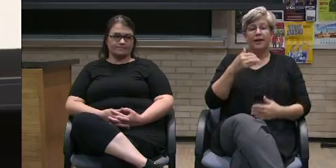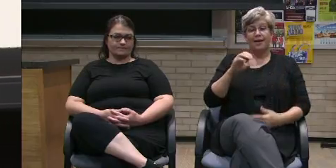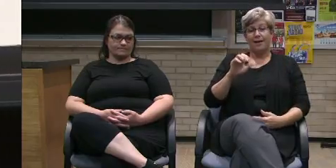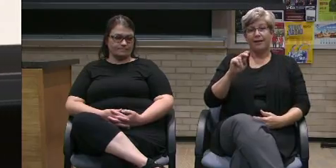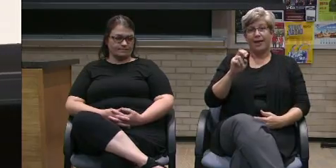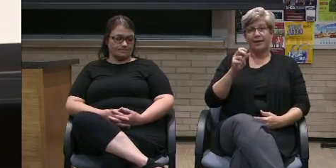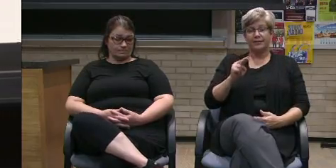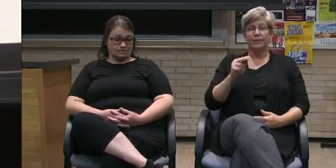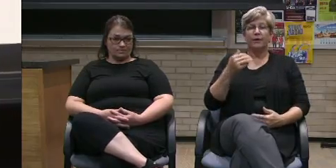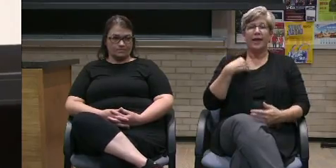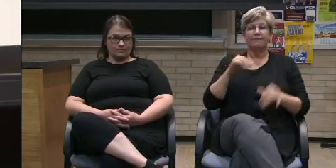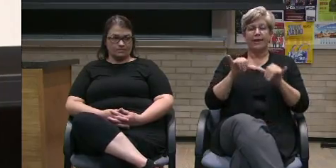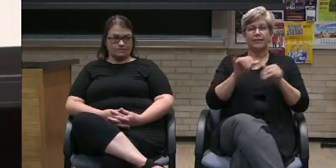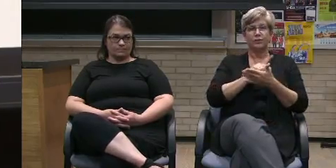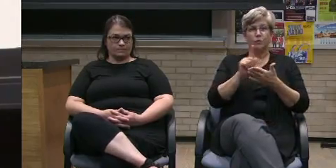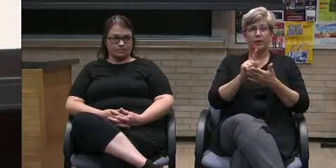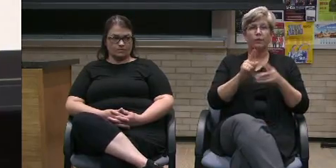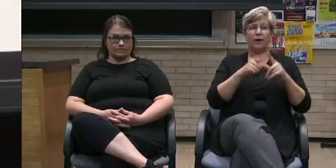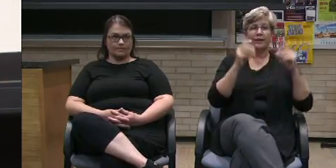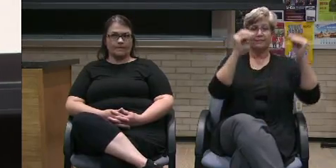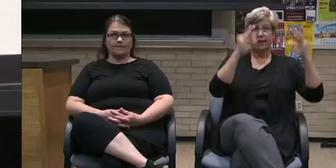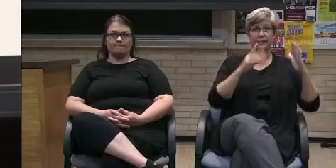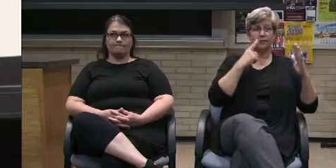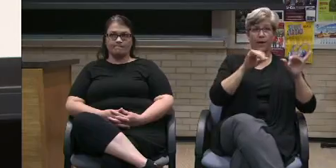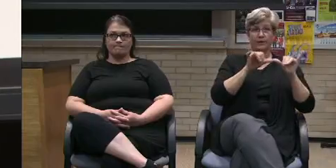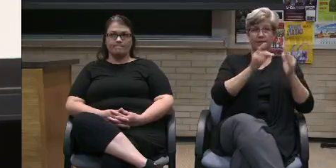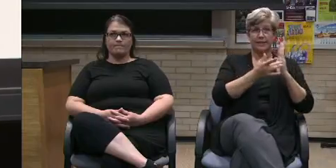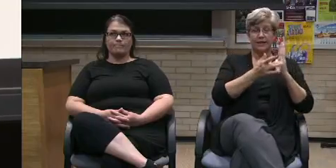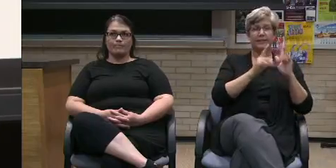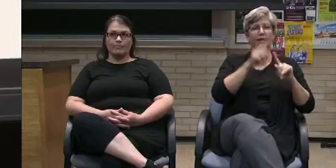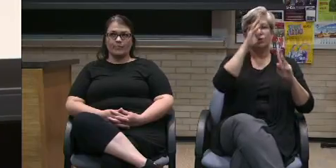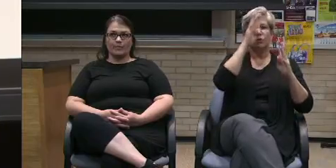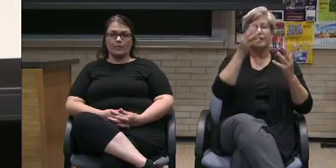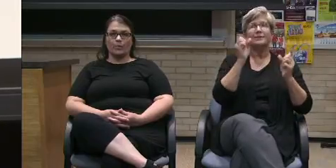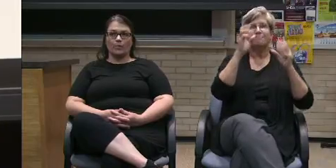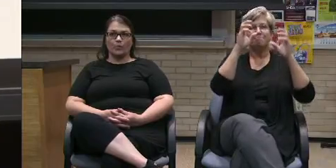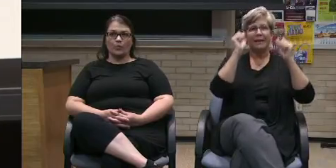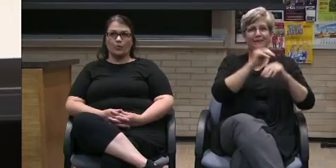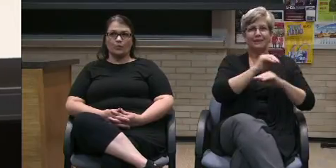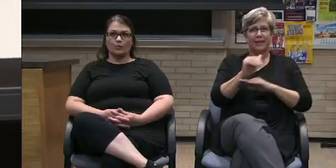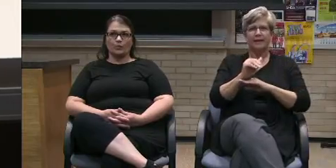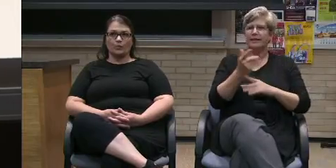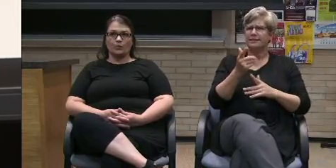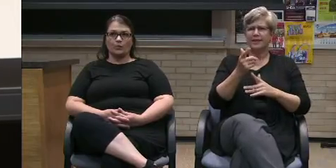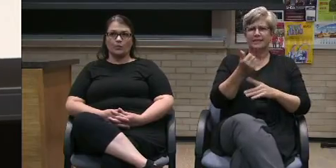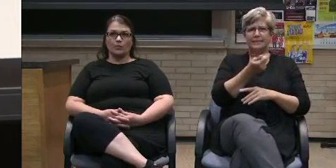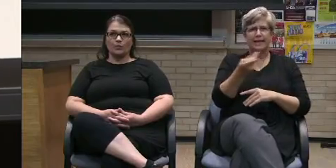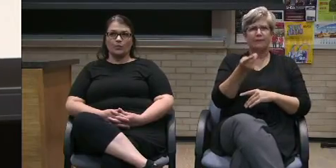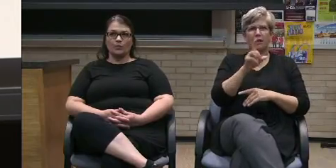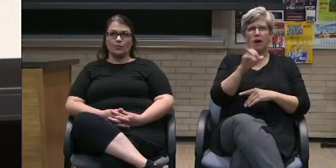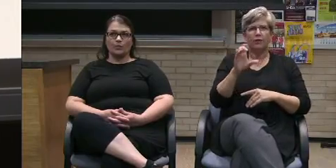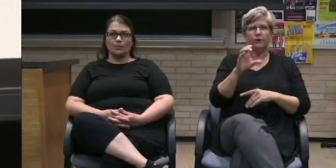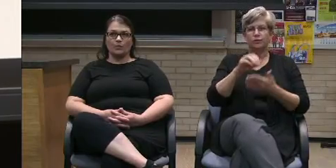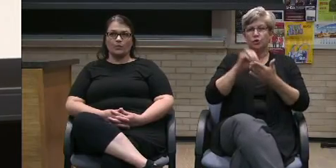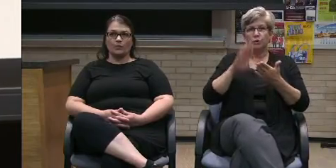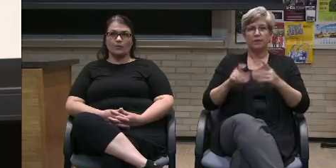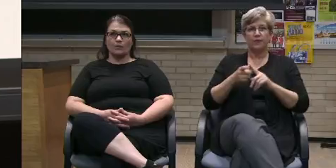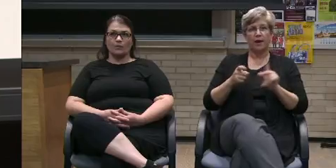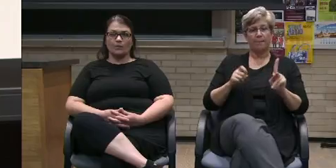Week, where the Faculty of Engineering Technology create this amazing night. There are like several hundred K-12 students